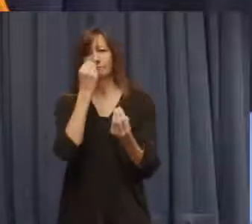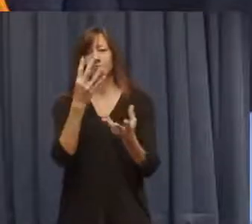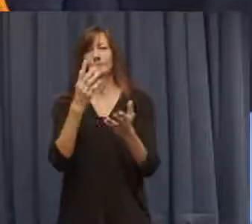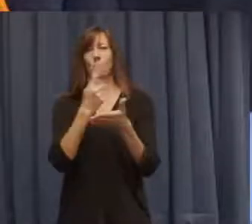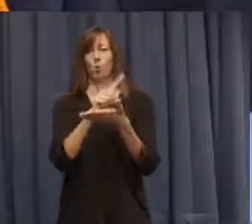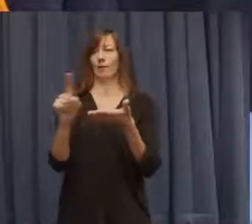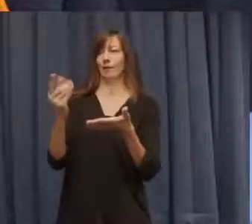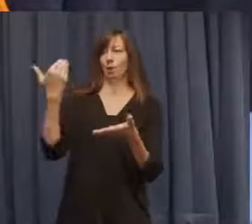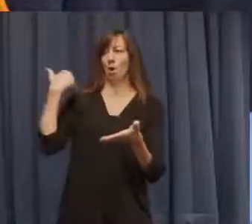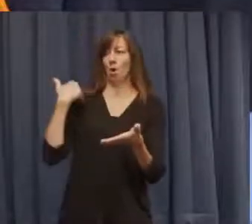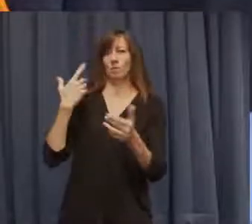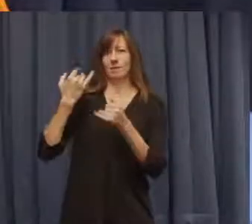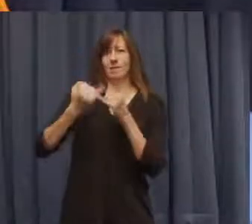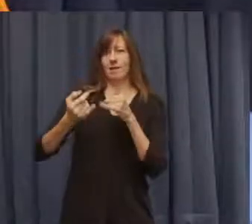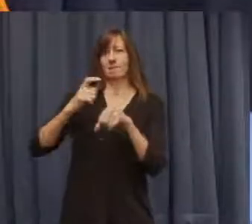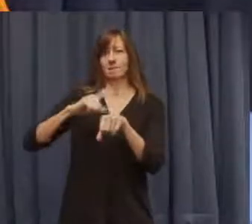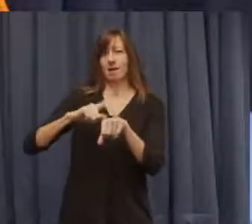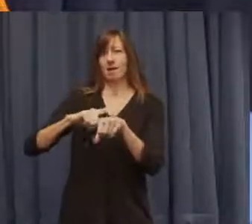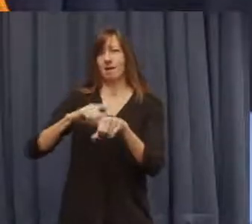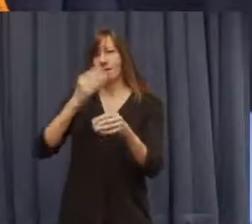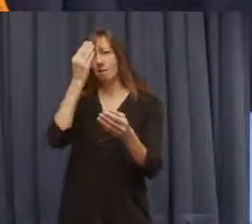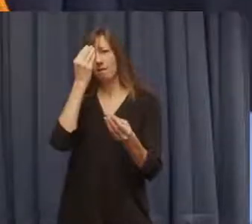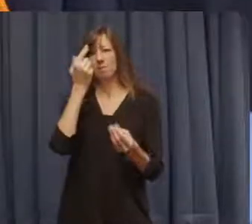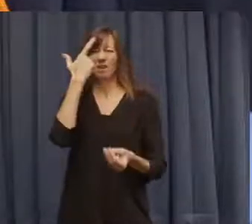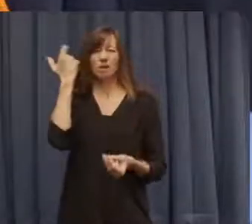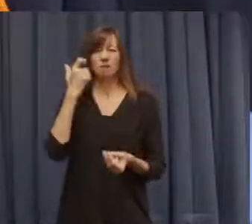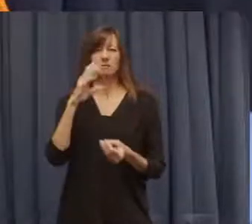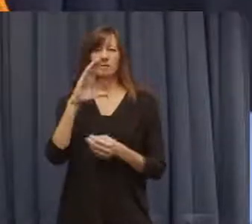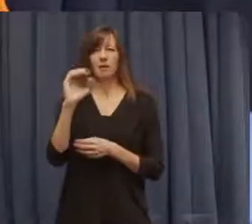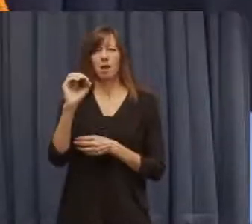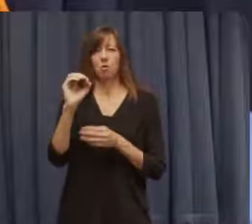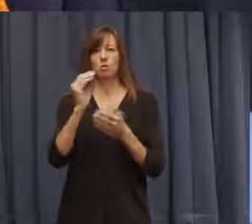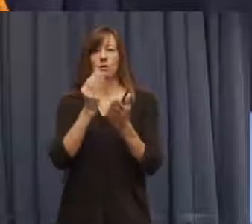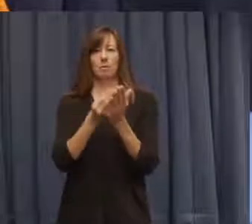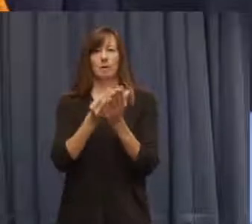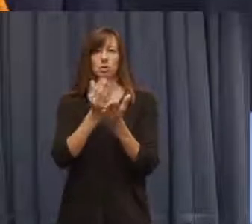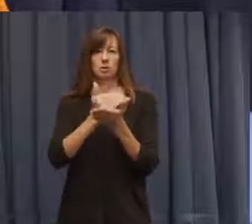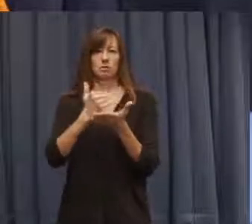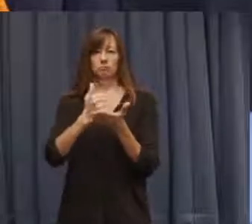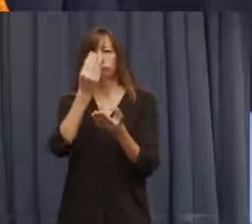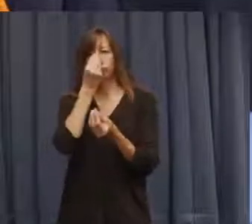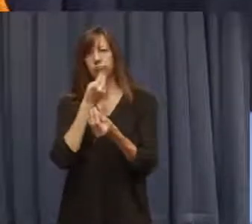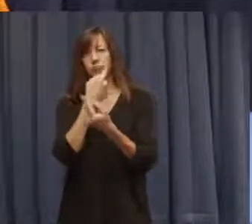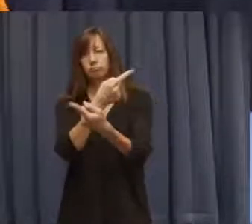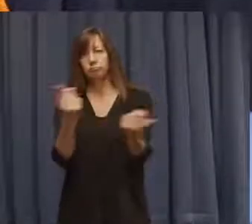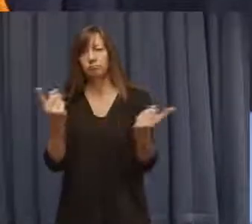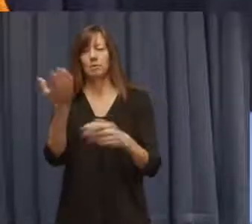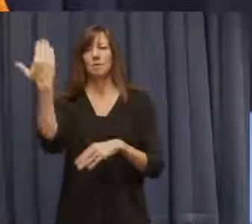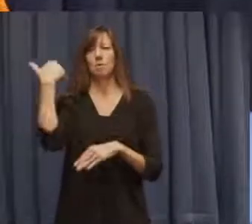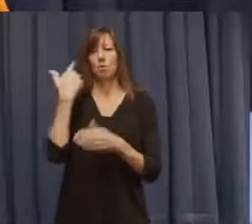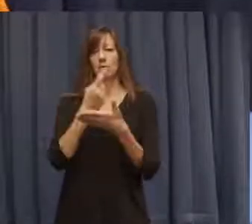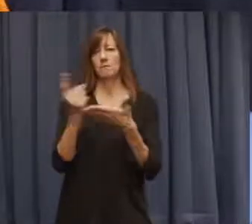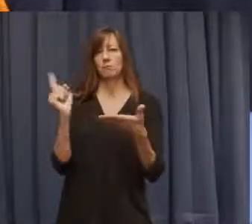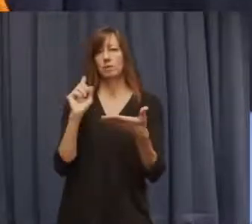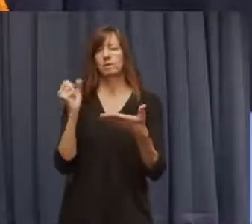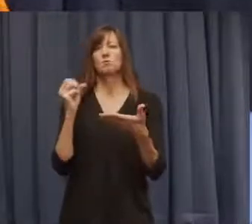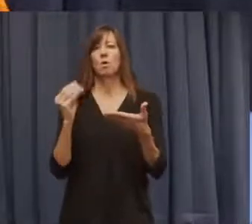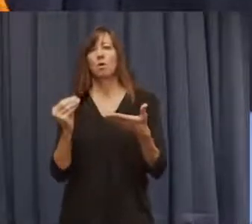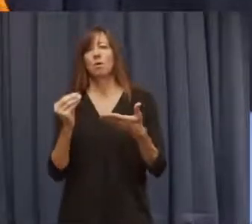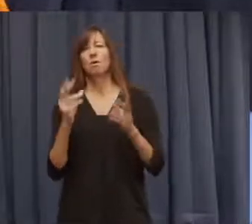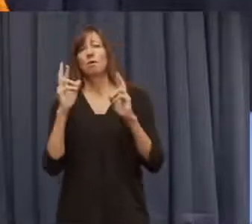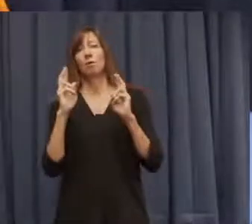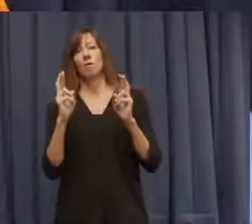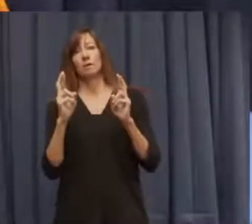hope everybody has been doing well and staying healthy and safe and hopefully enjoying some awesome fall